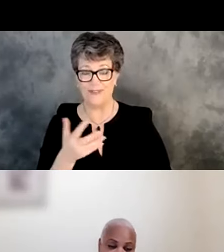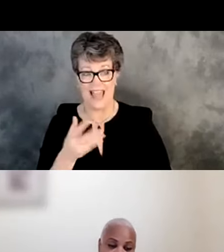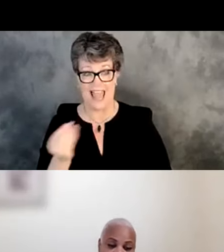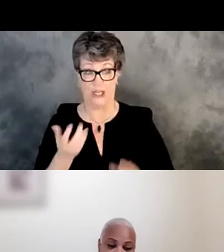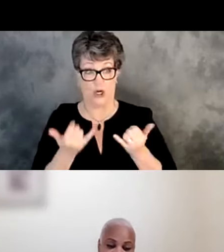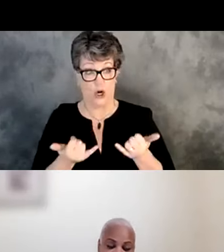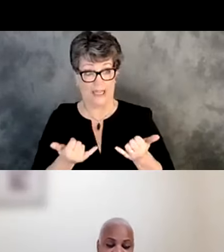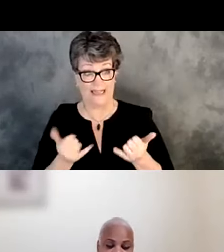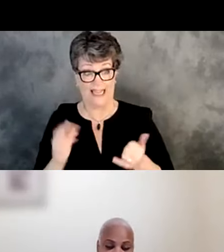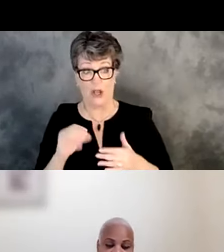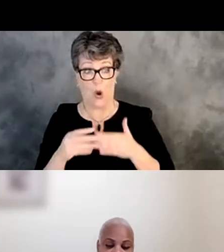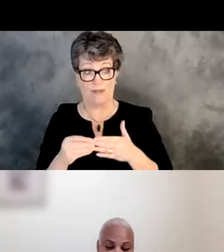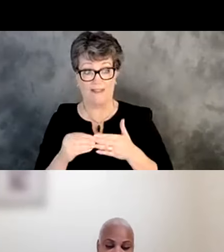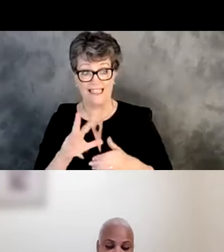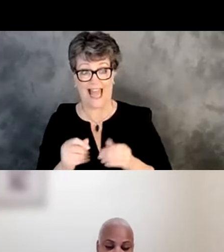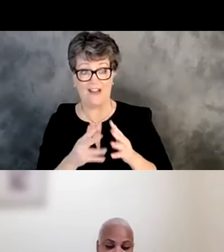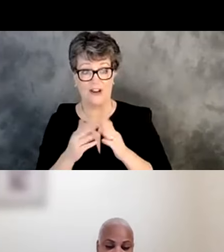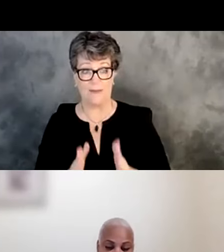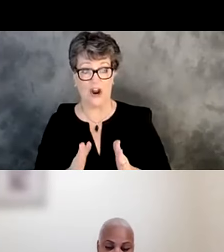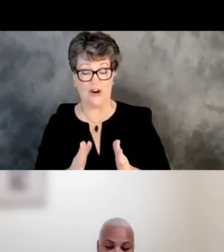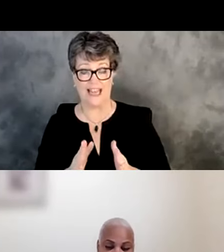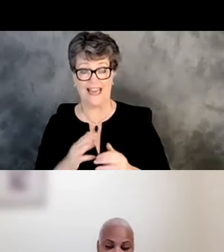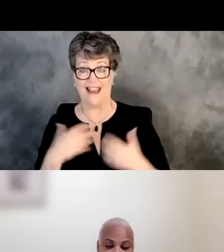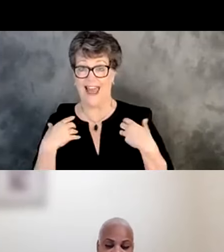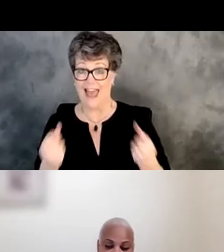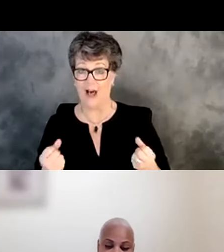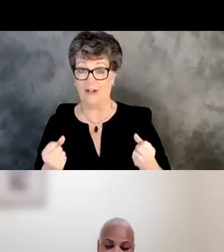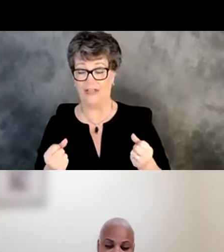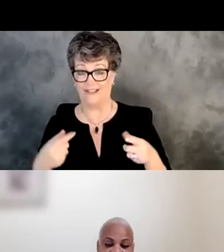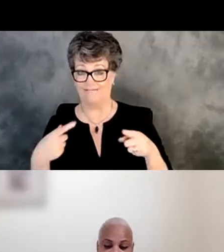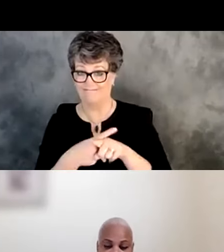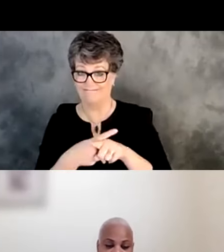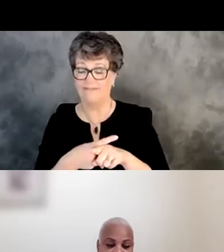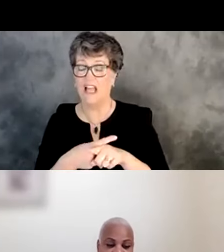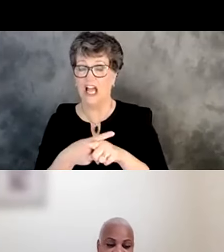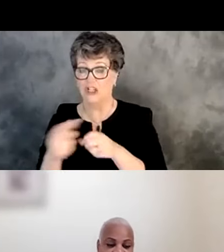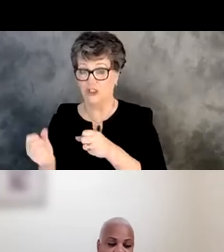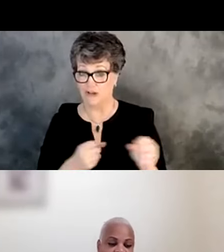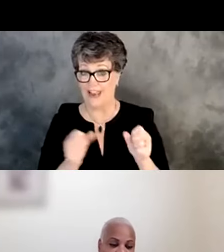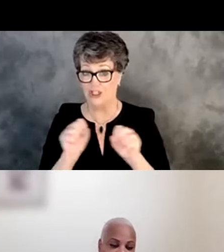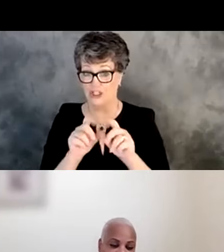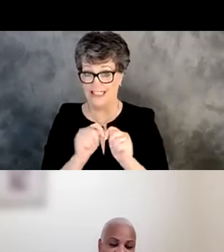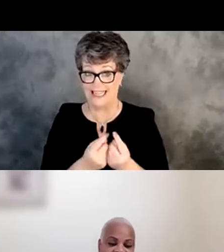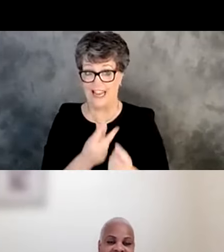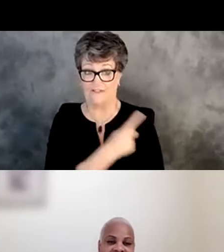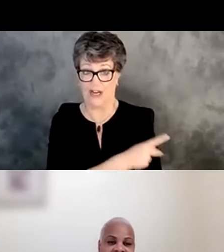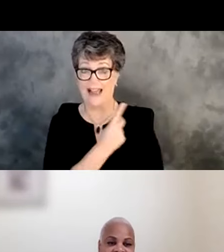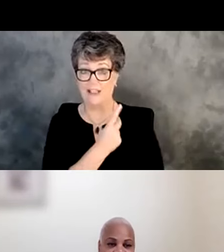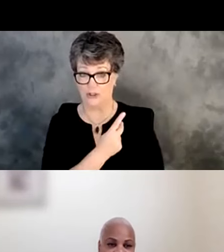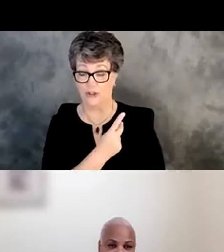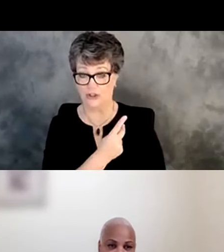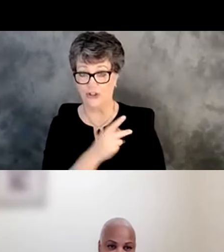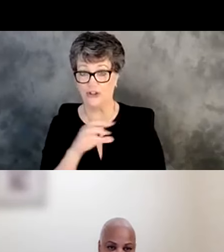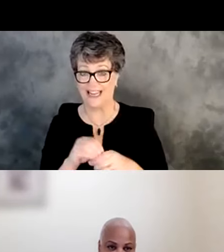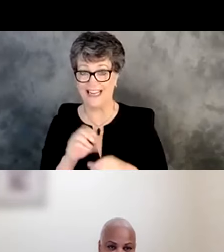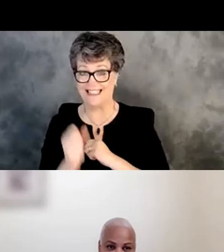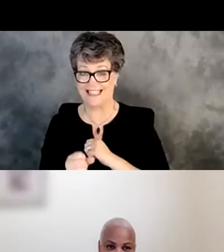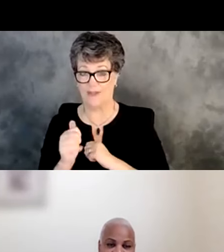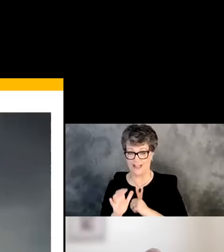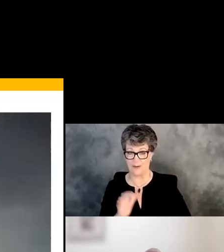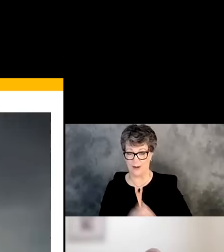currently co-leads the African American Health Disparities Strategy Team for Kaiser Permanente in South